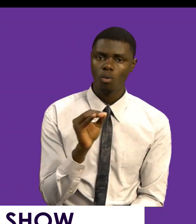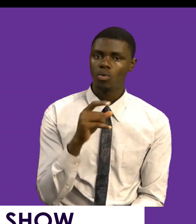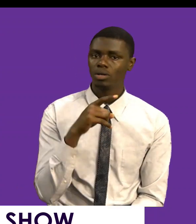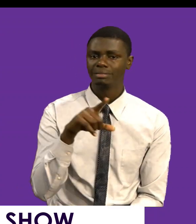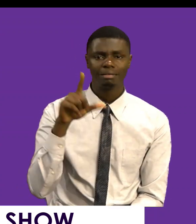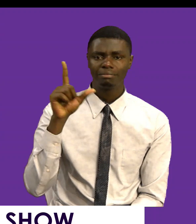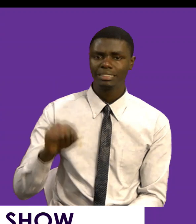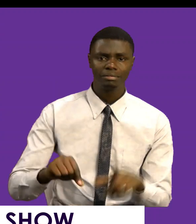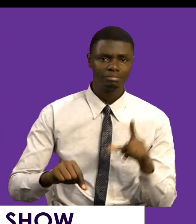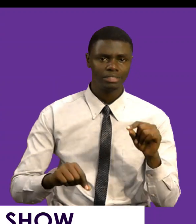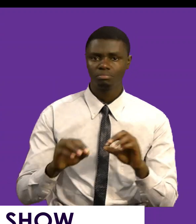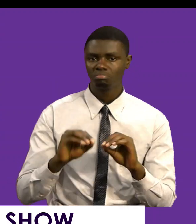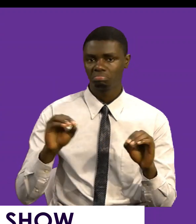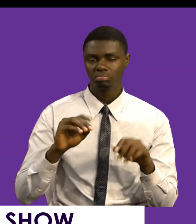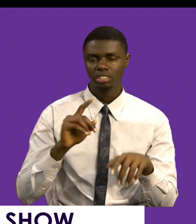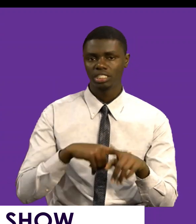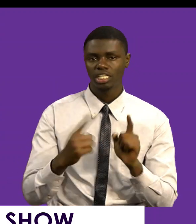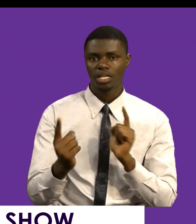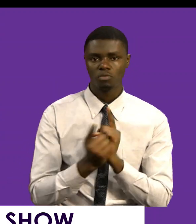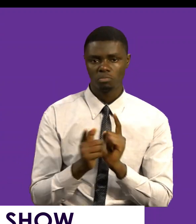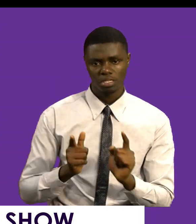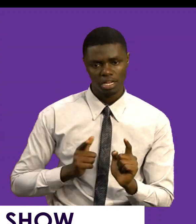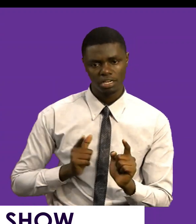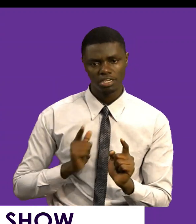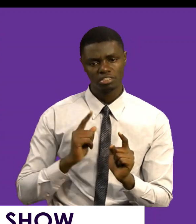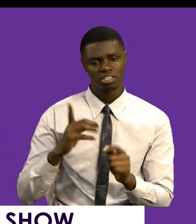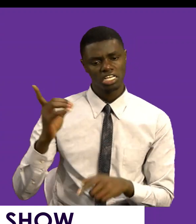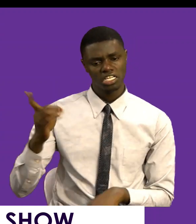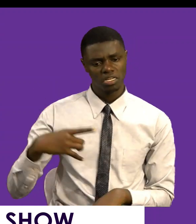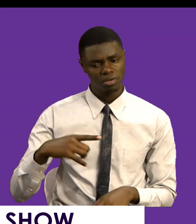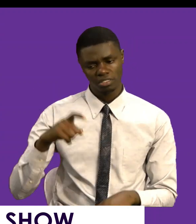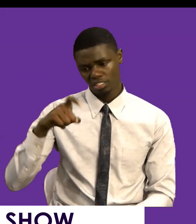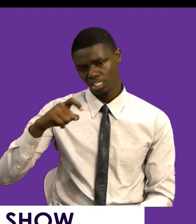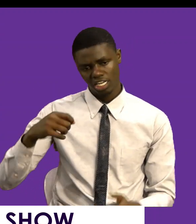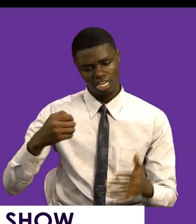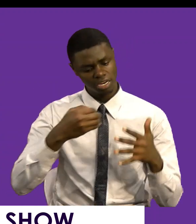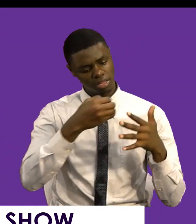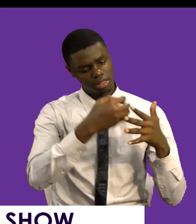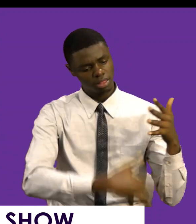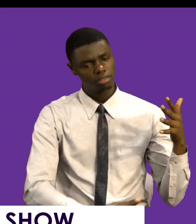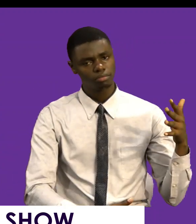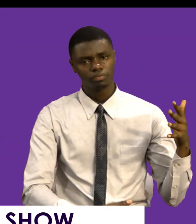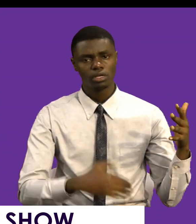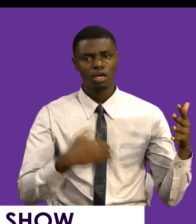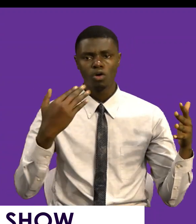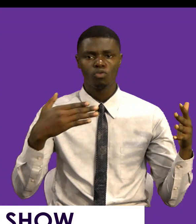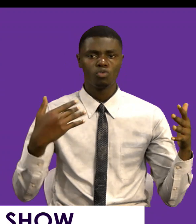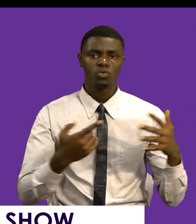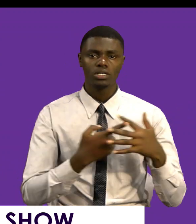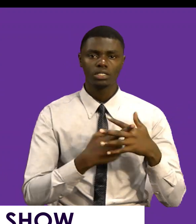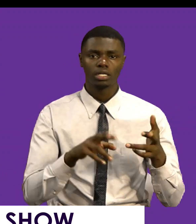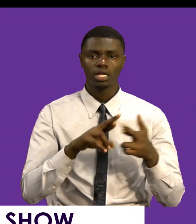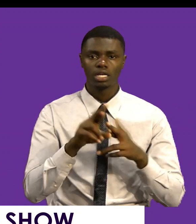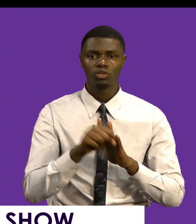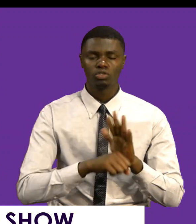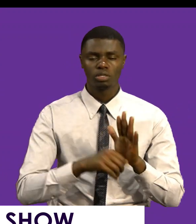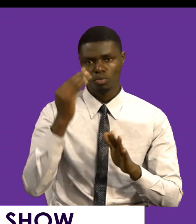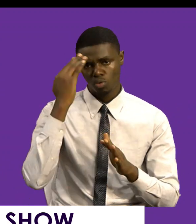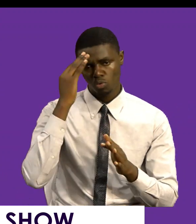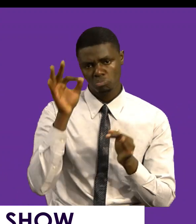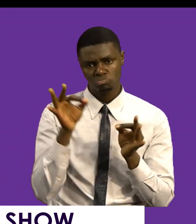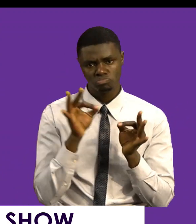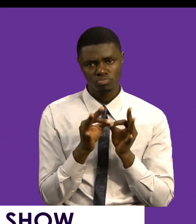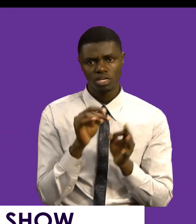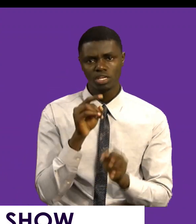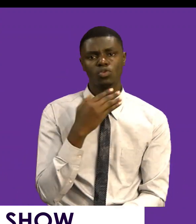so cheap. When you meet a lady, place your demands, place your need. Always go into a relationship knowing exactly